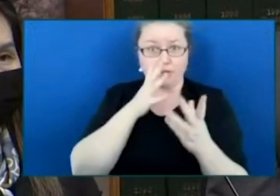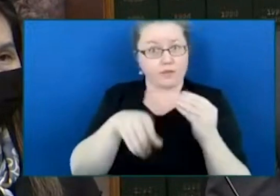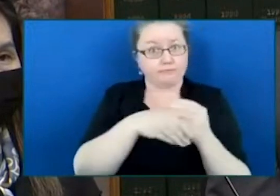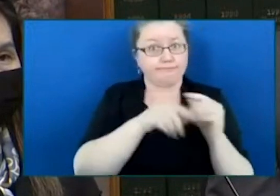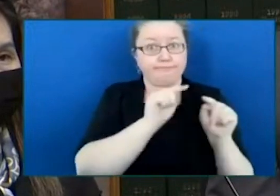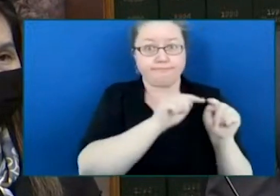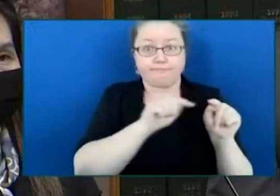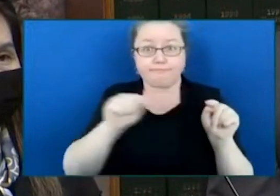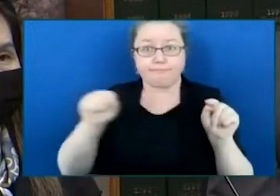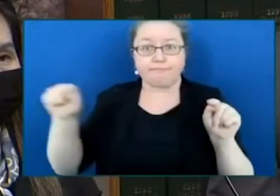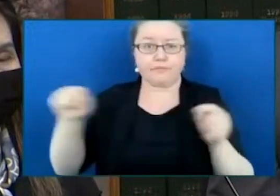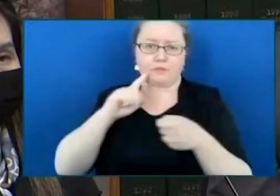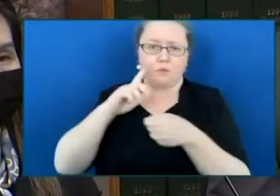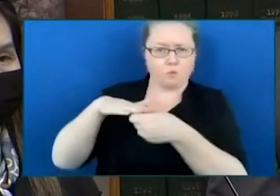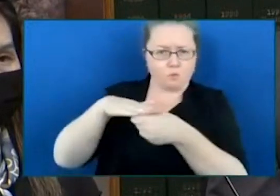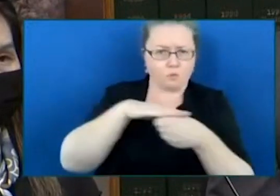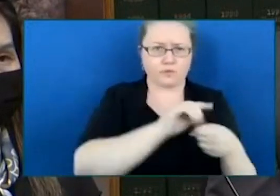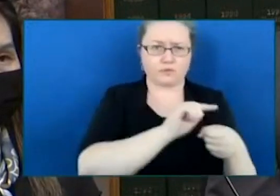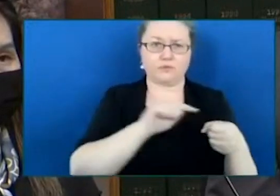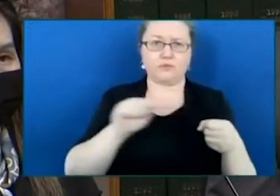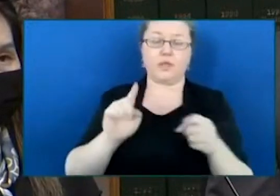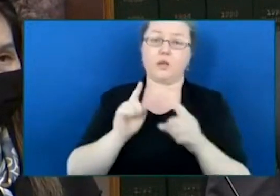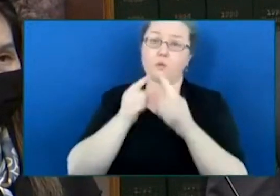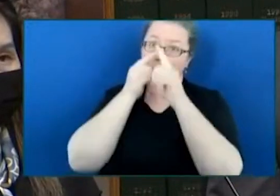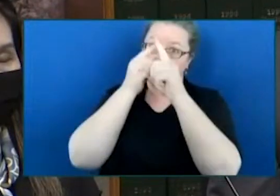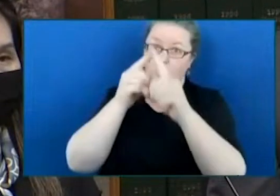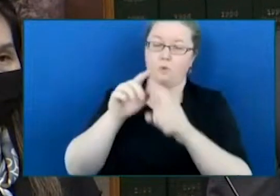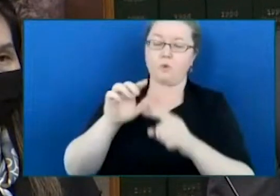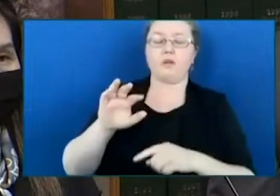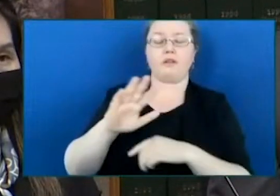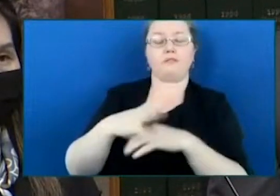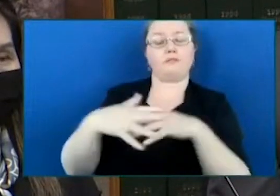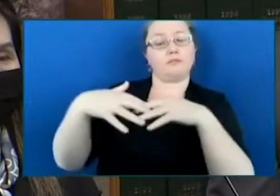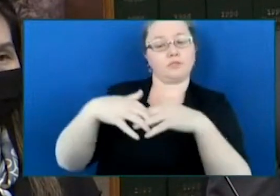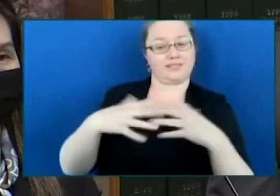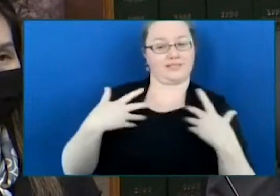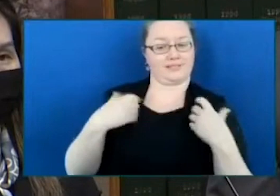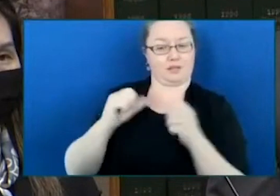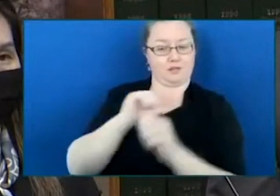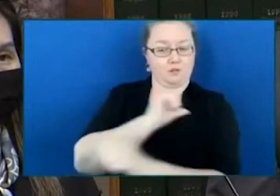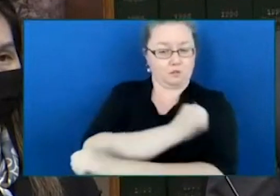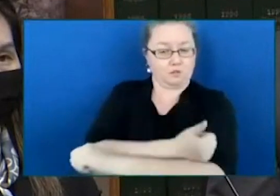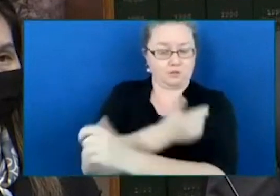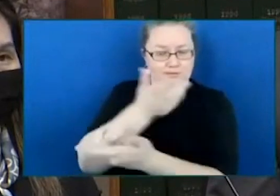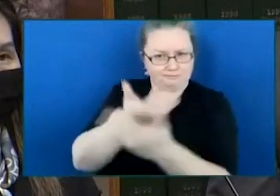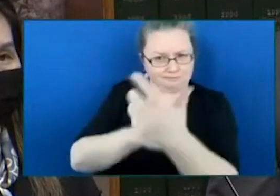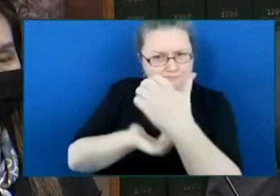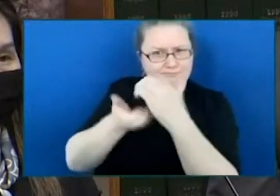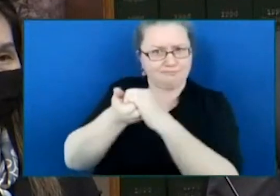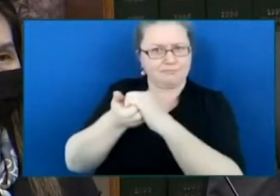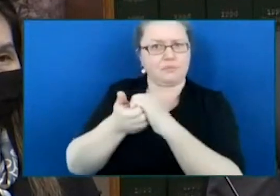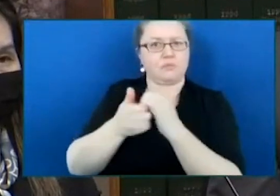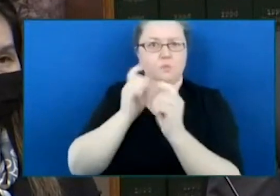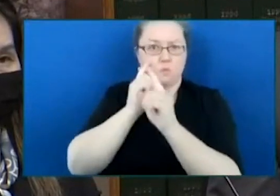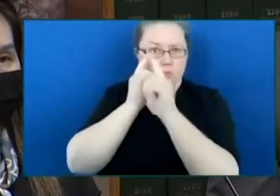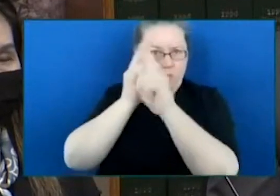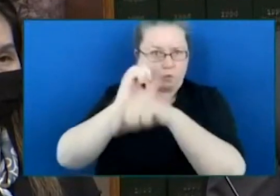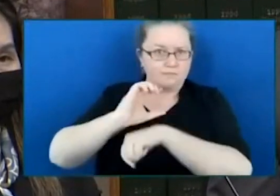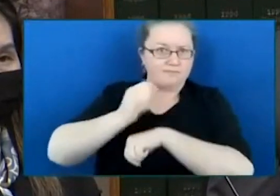continuing to work in partnership with the First Nations Health Authority to create new First Nations primary care centres throughout the